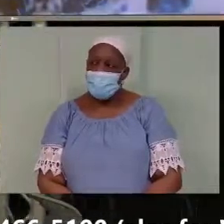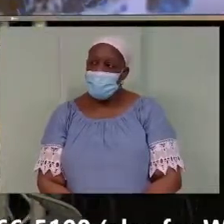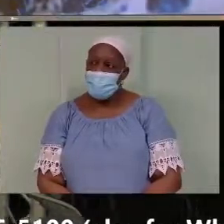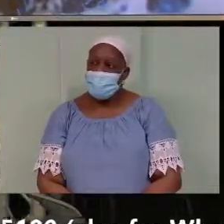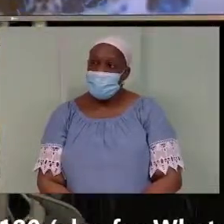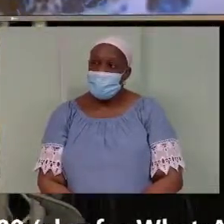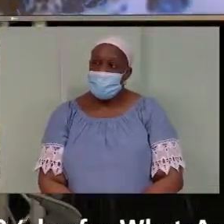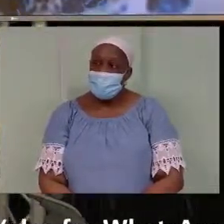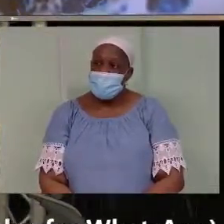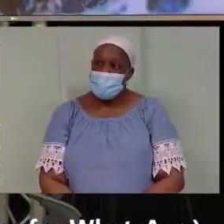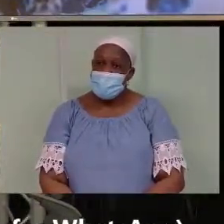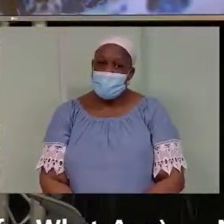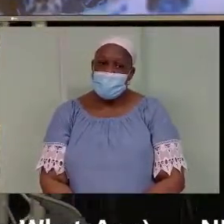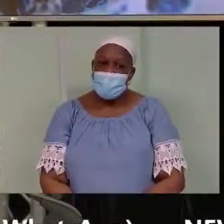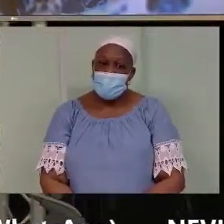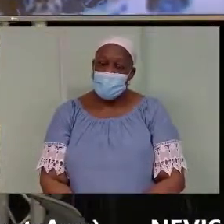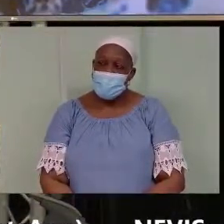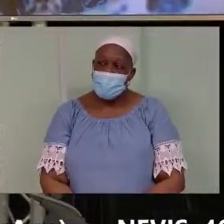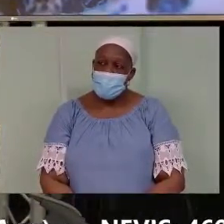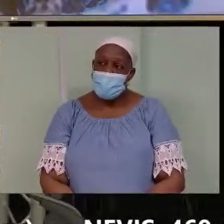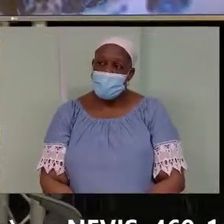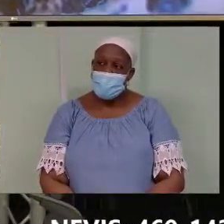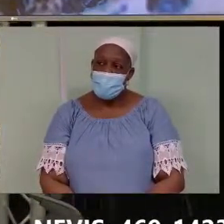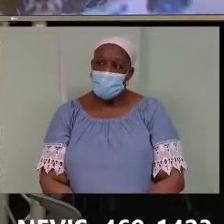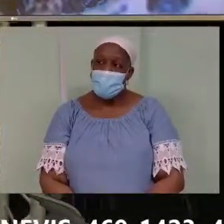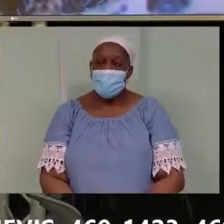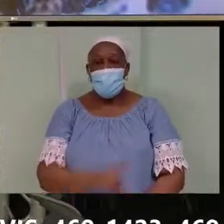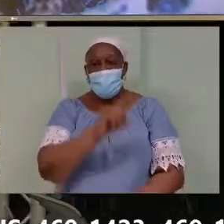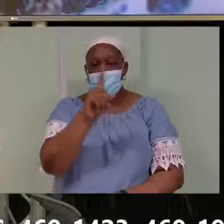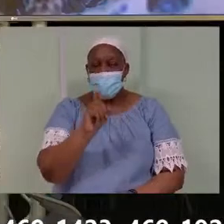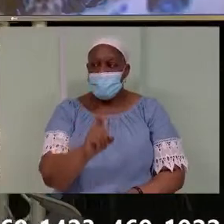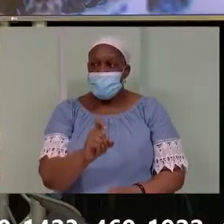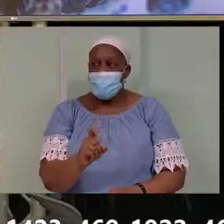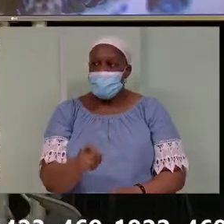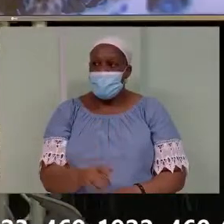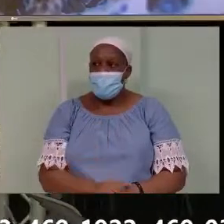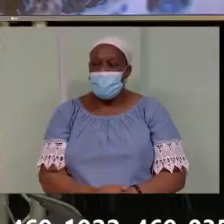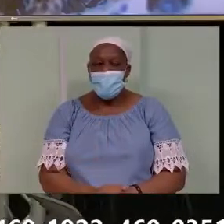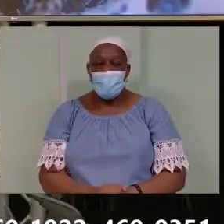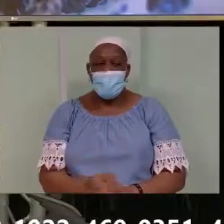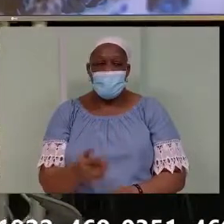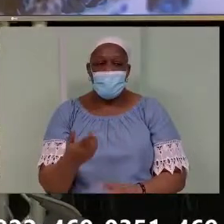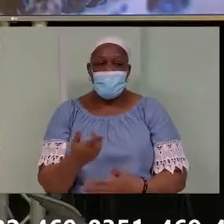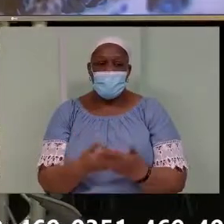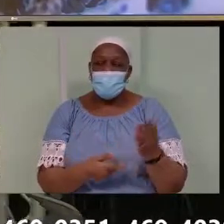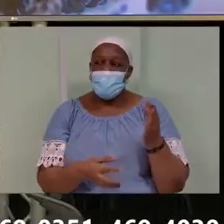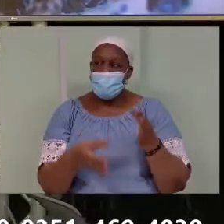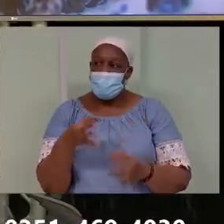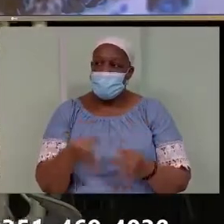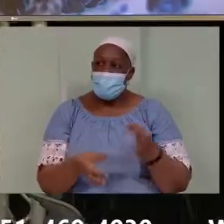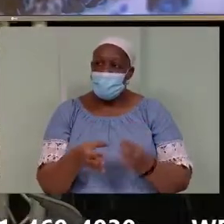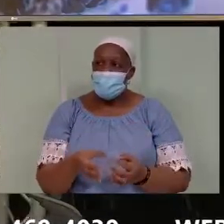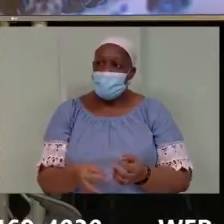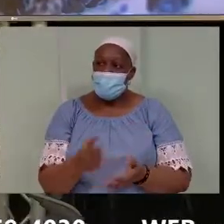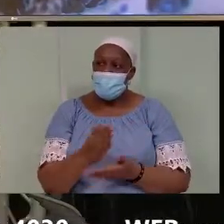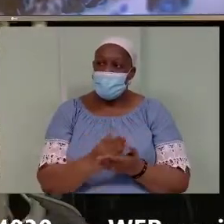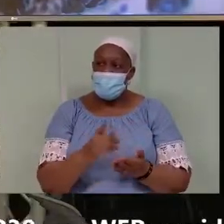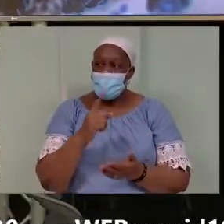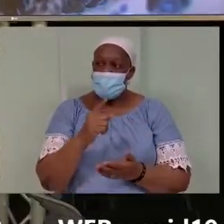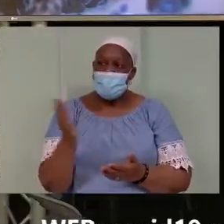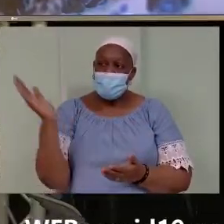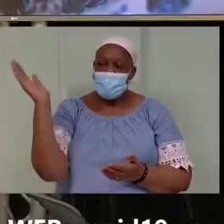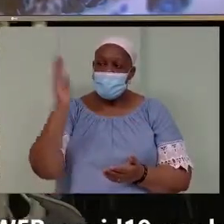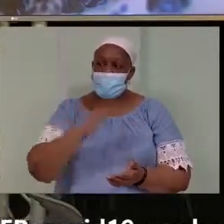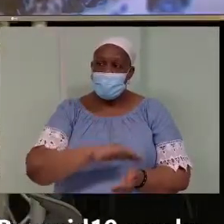This next question, what if a traveler came for a week trip? How